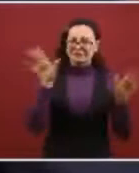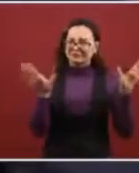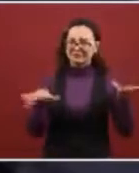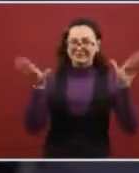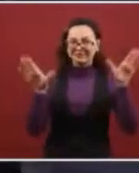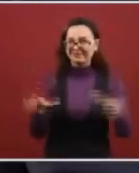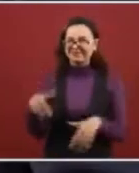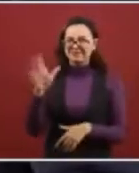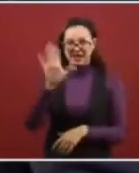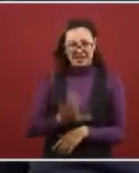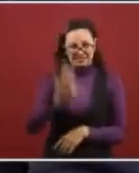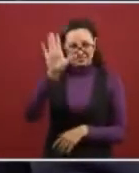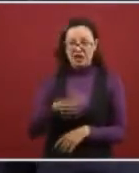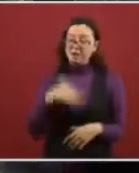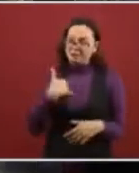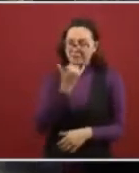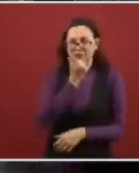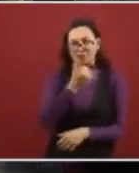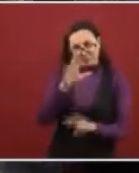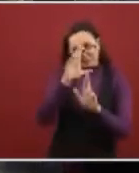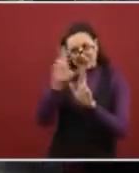vultures. Este.